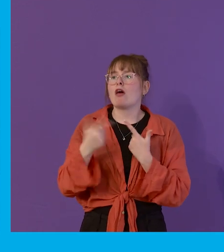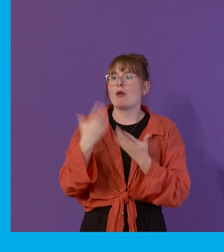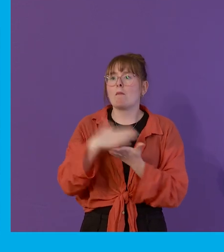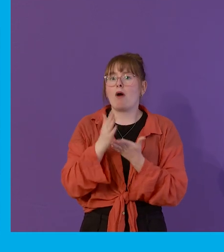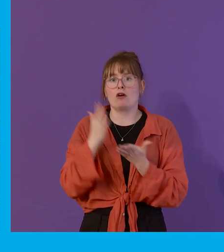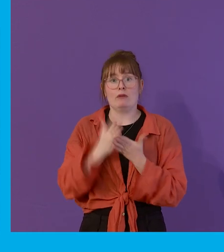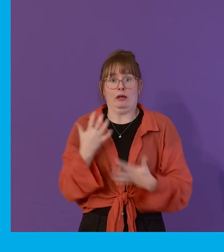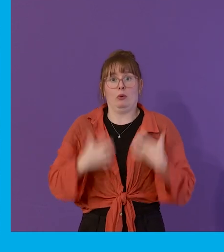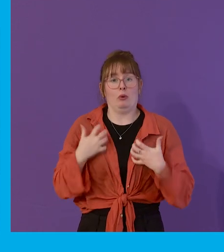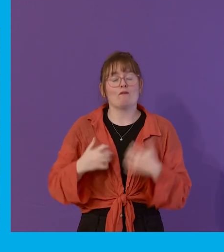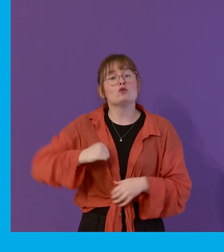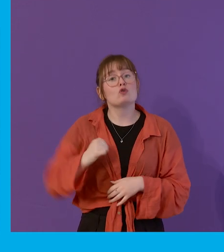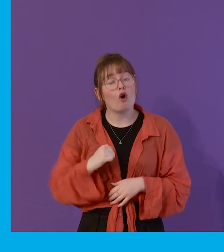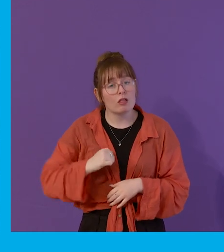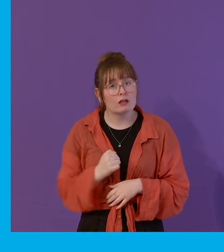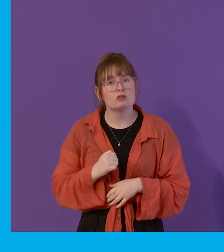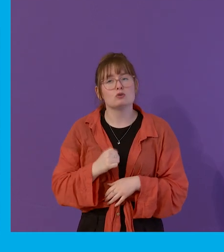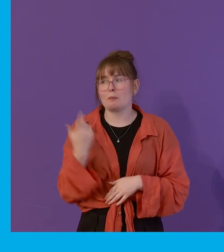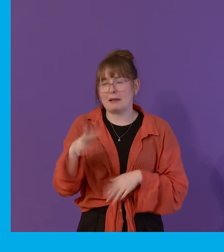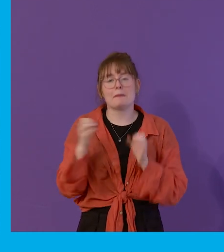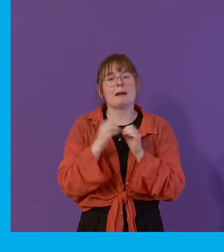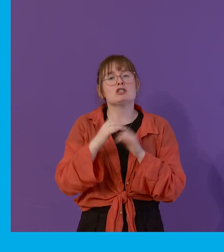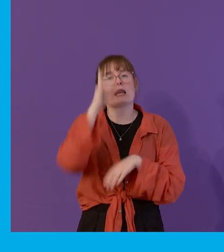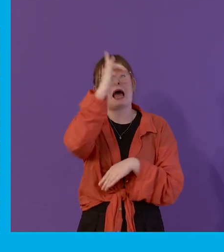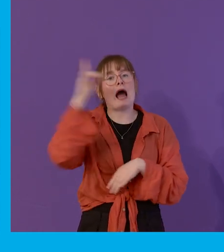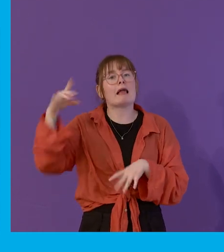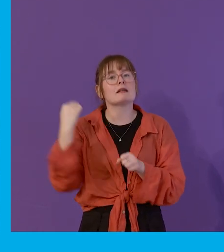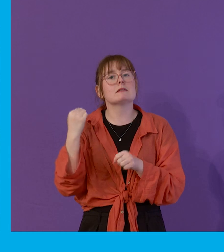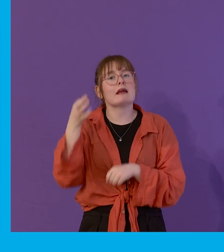is interesting in Scotland is, you mentioned Highland Council, that